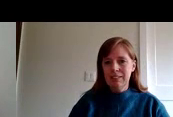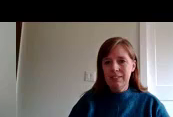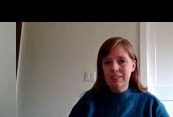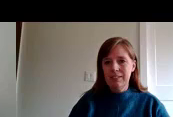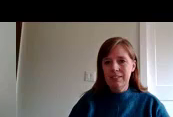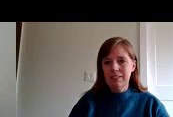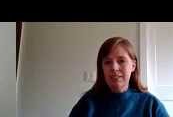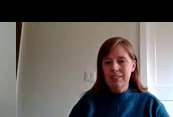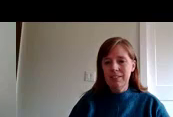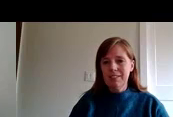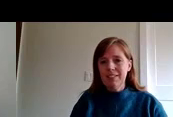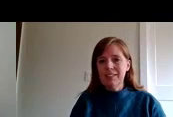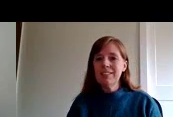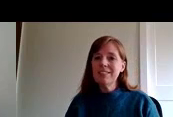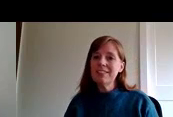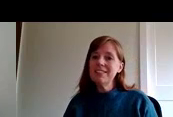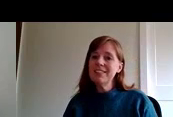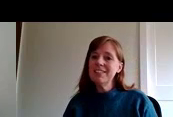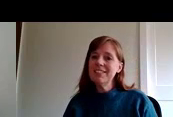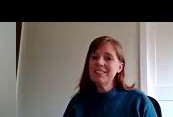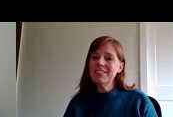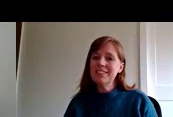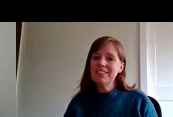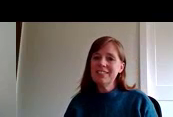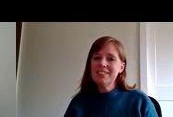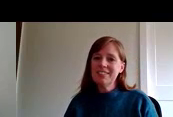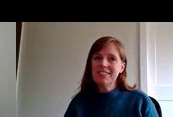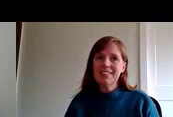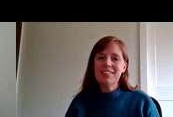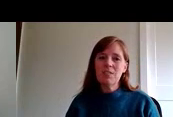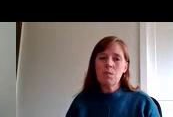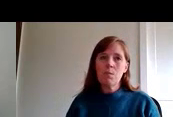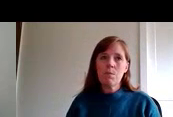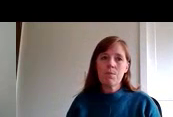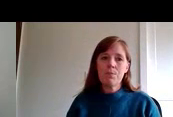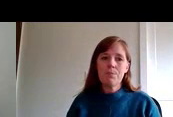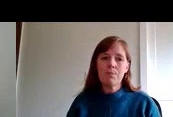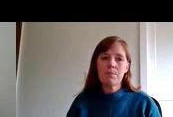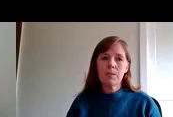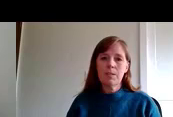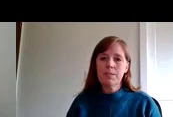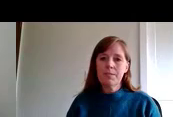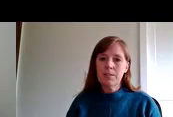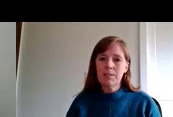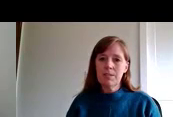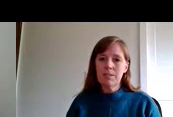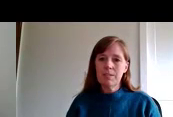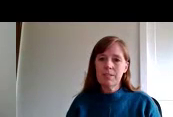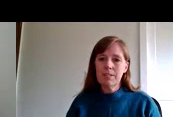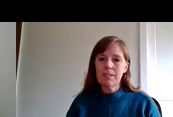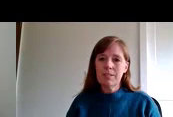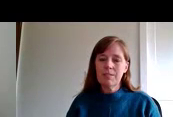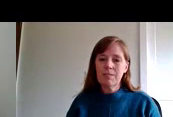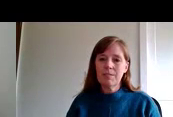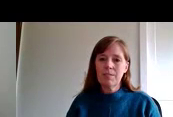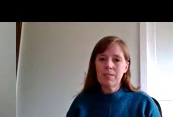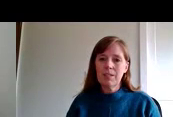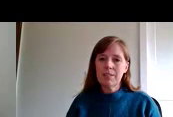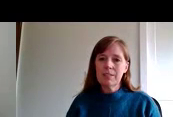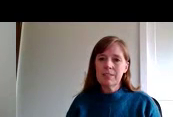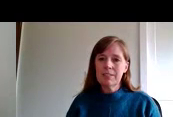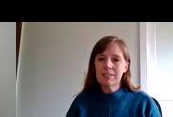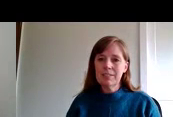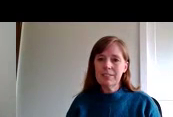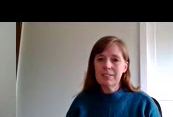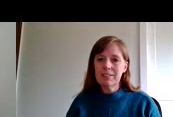visually impaired and certified orientation and mobility specialist, also with the Issaquah School District. I live